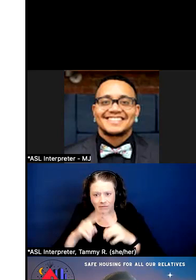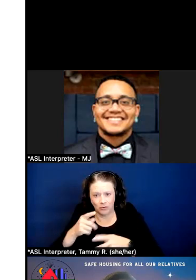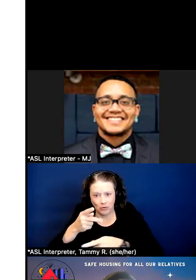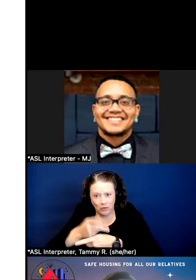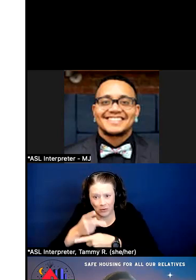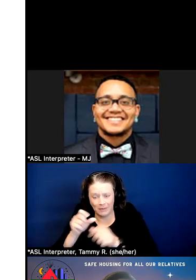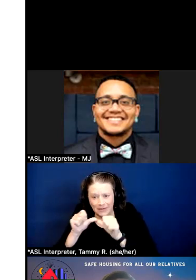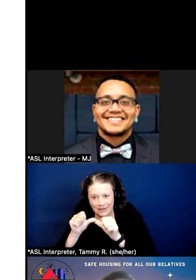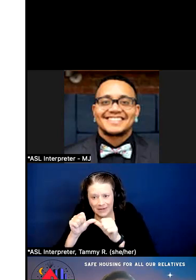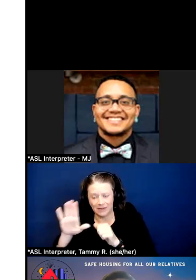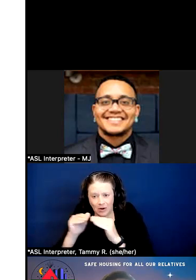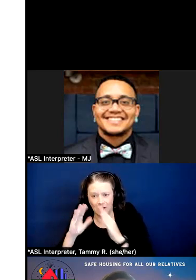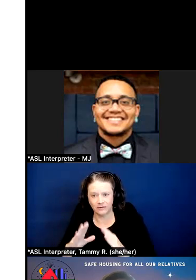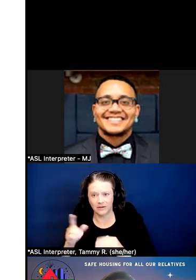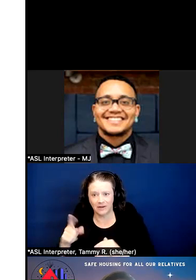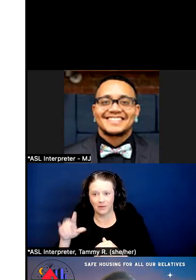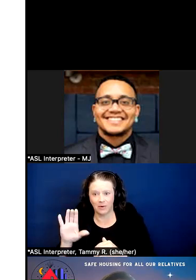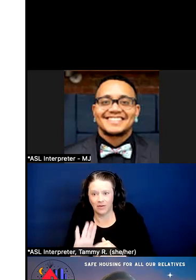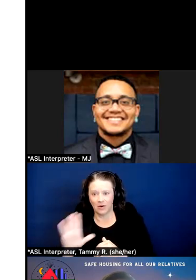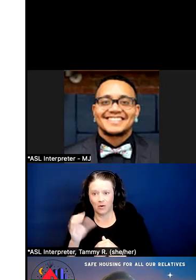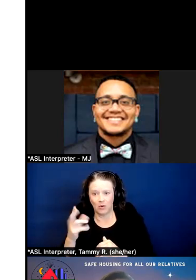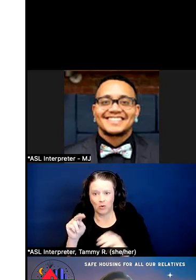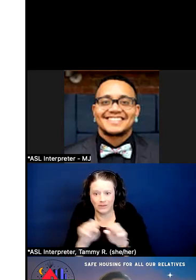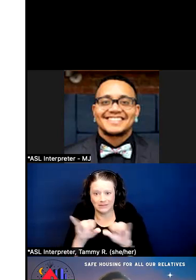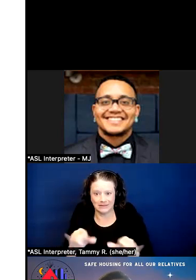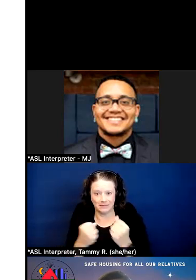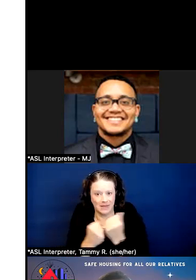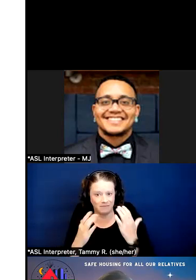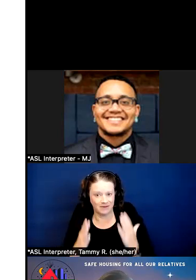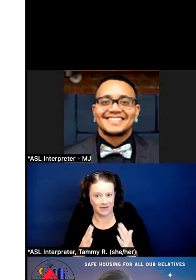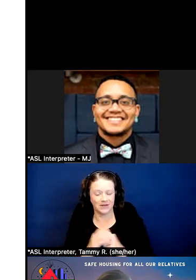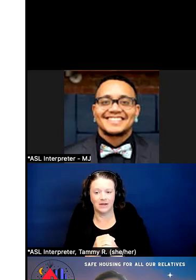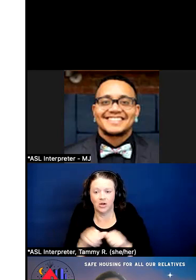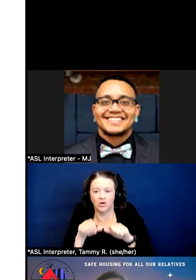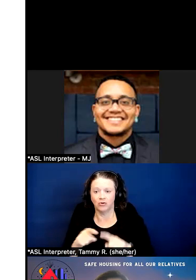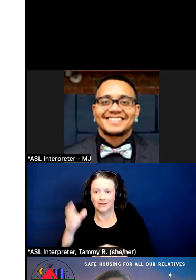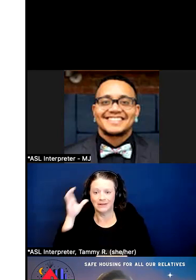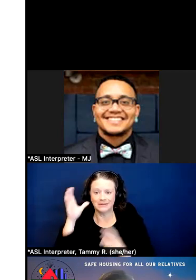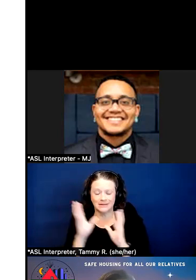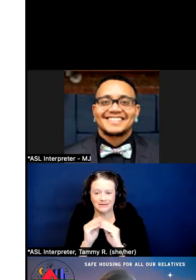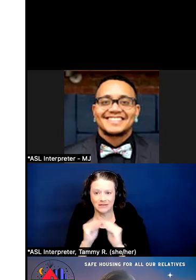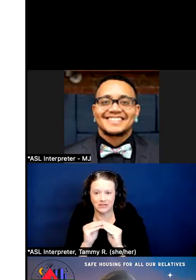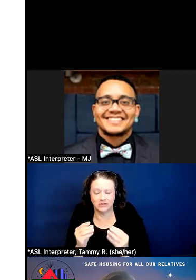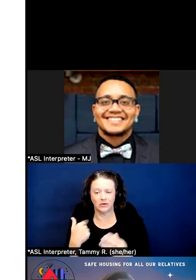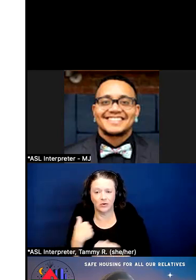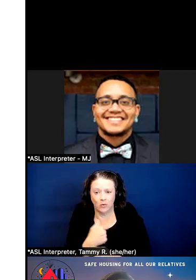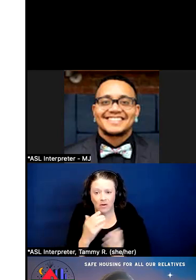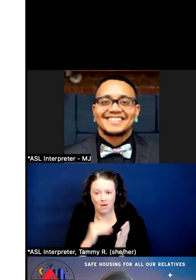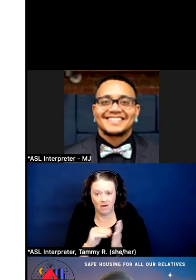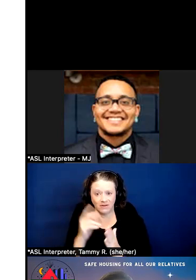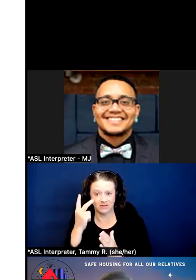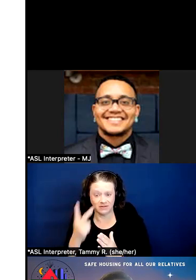housing. Essentially, they were their own systems advocates. In fact, during the listening sessions, I think we often saw